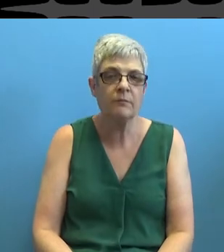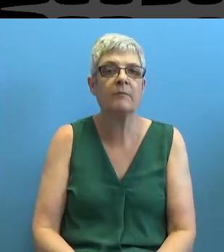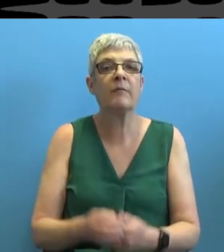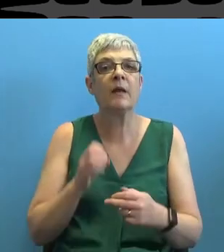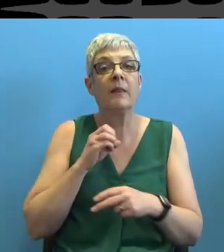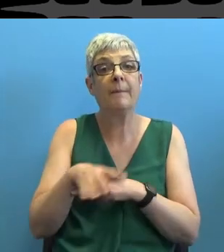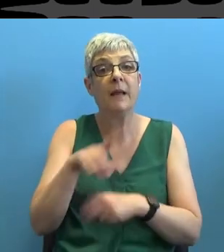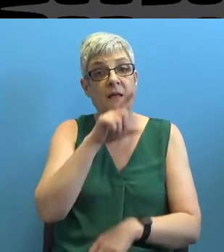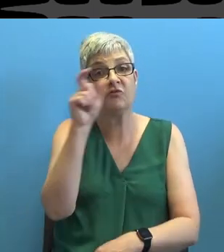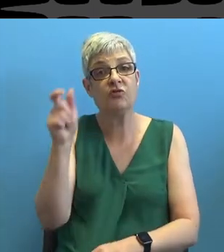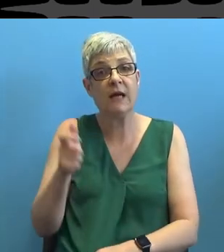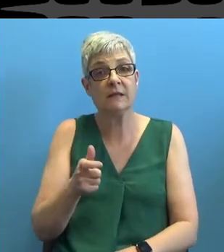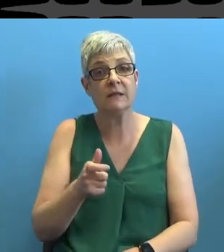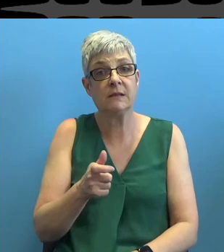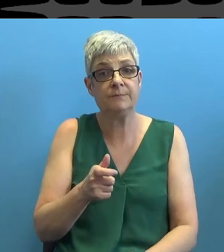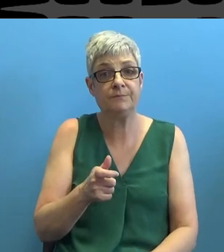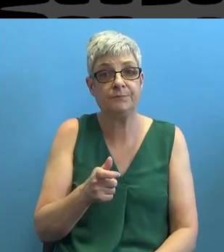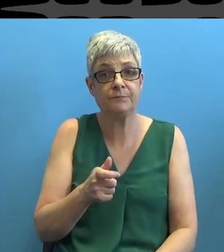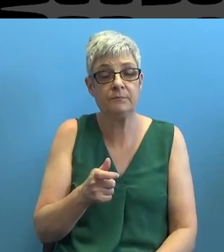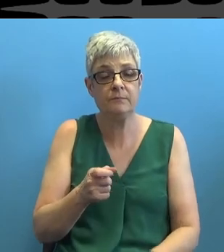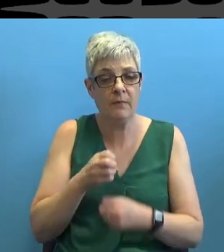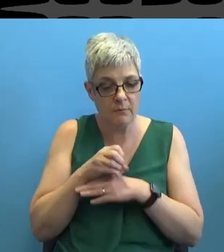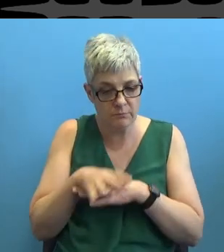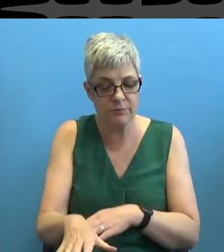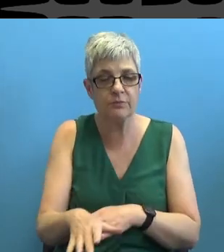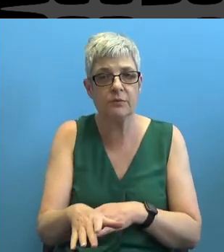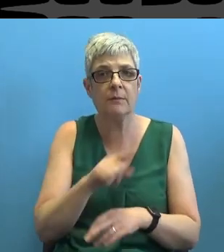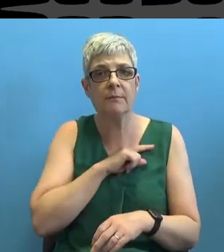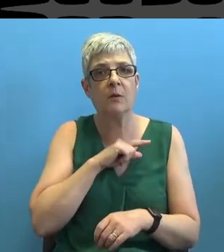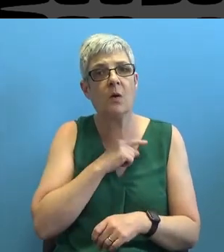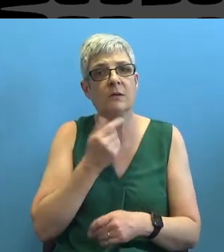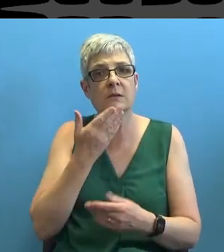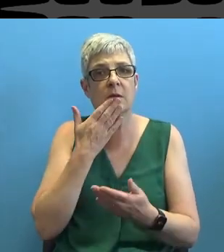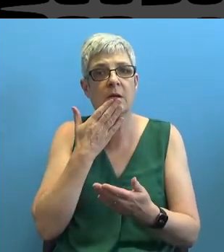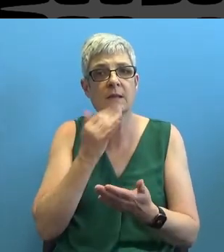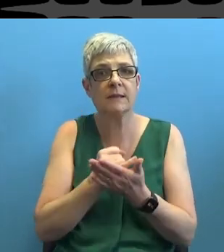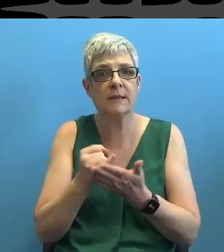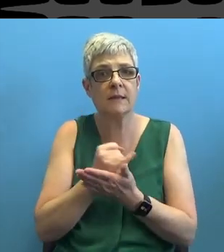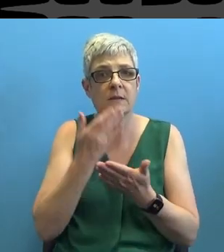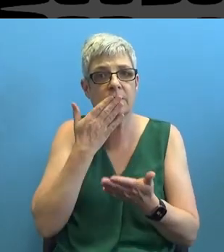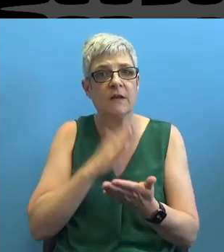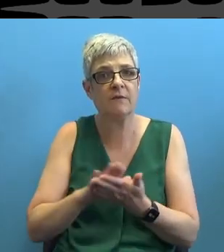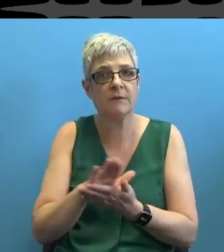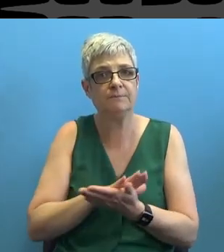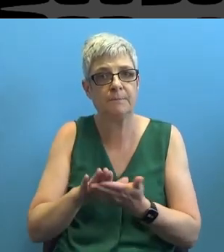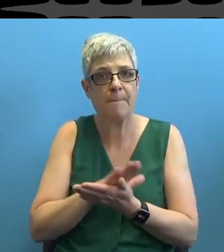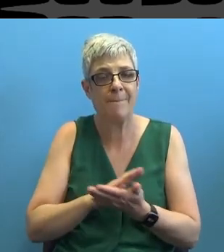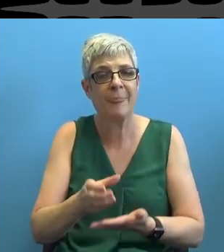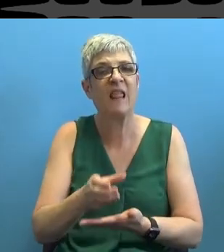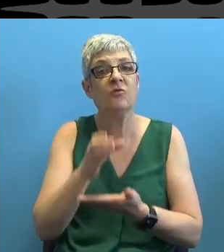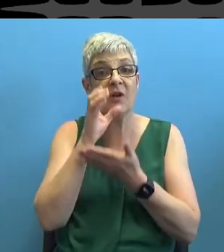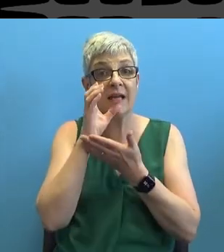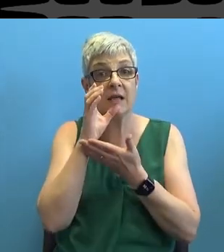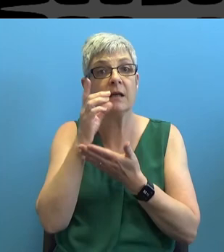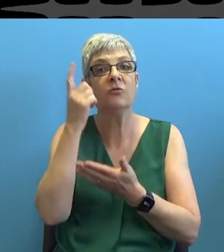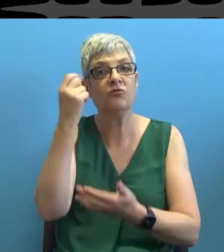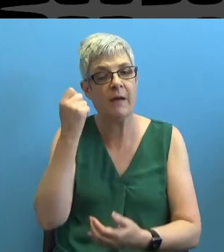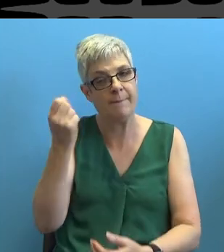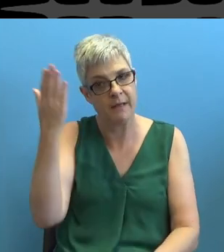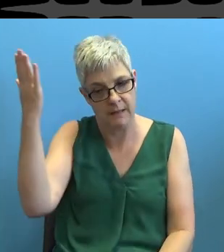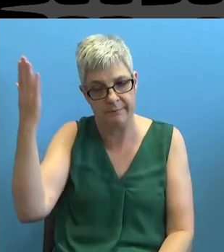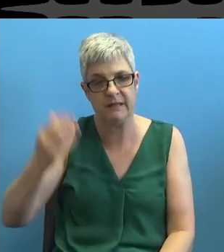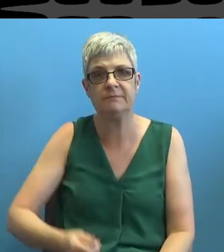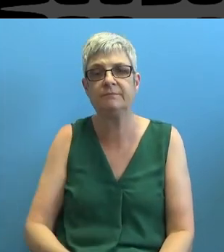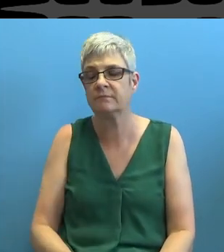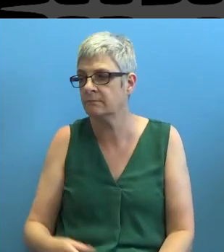And the blood of Christ, shed for the forgiveness of sins. Drink from it, remembering him.